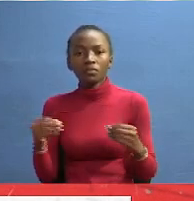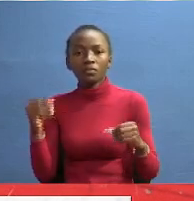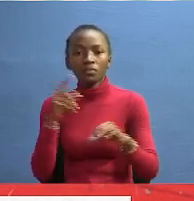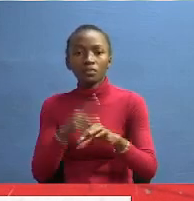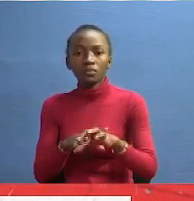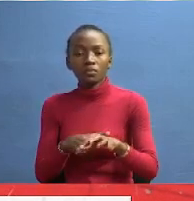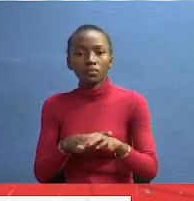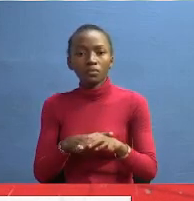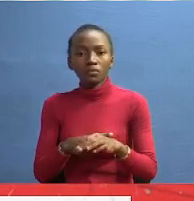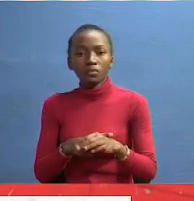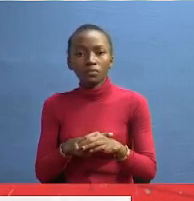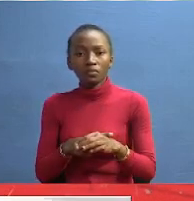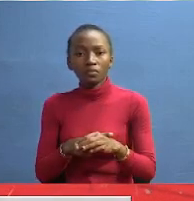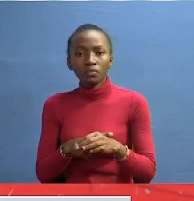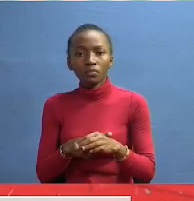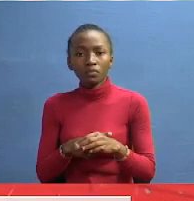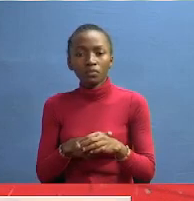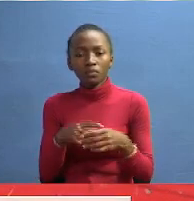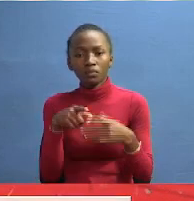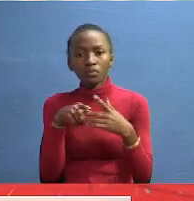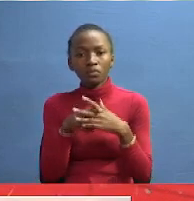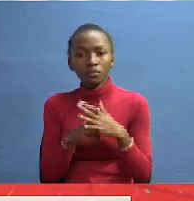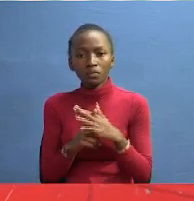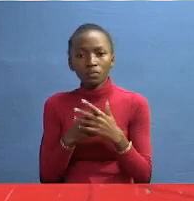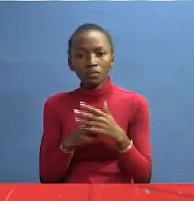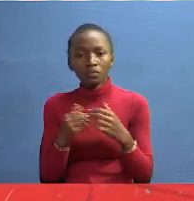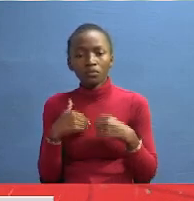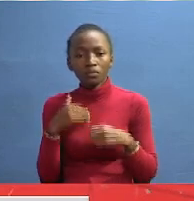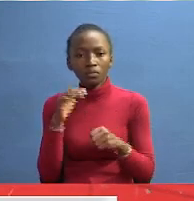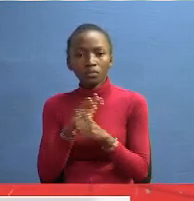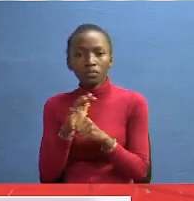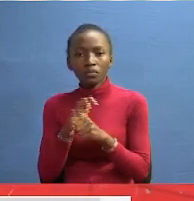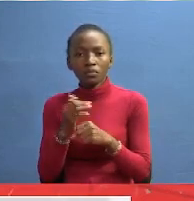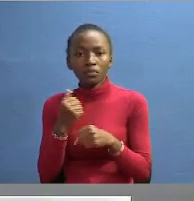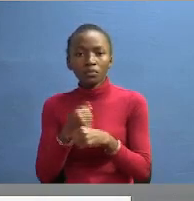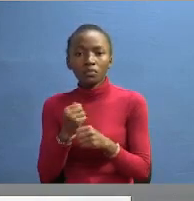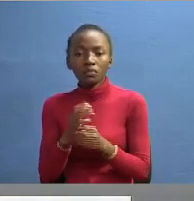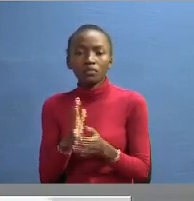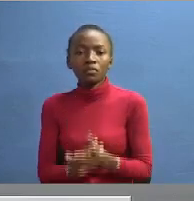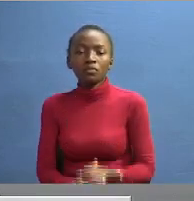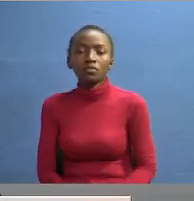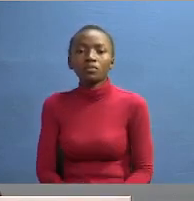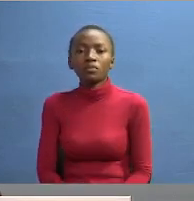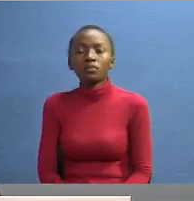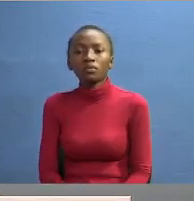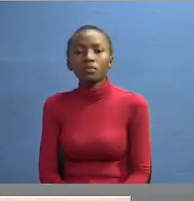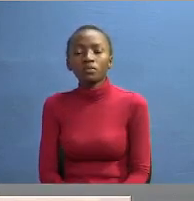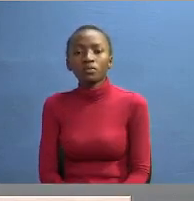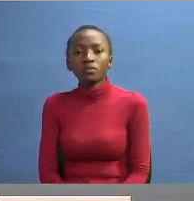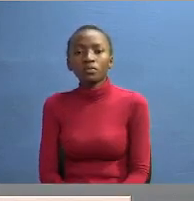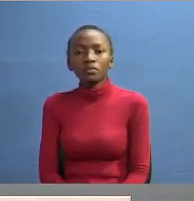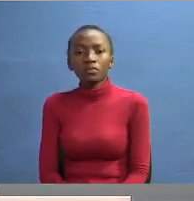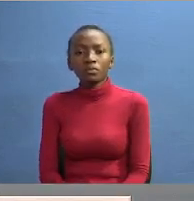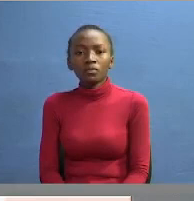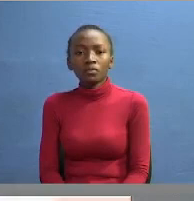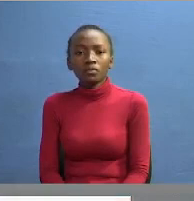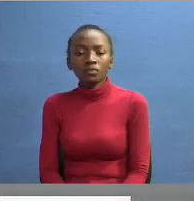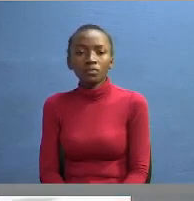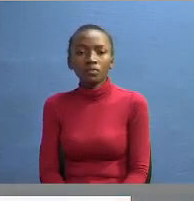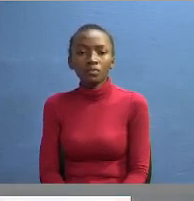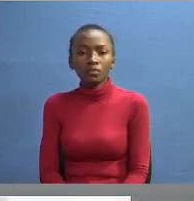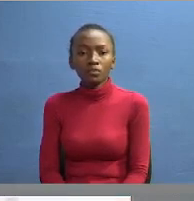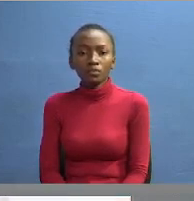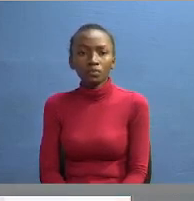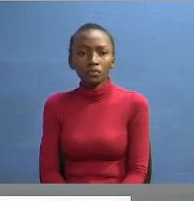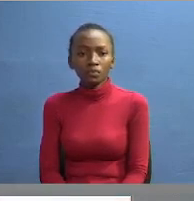in that case, there is quite a lot to be done. All right, and maybe just to borrow from the